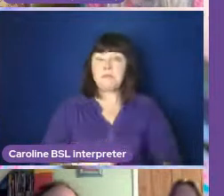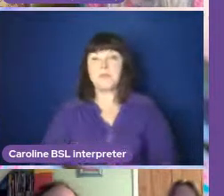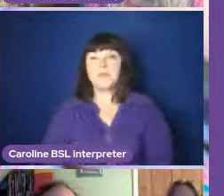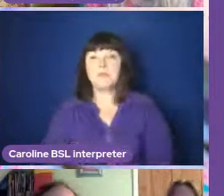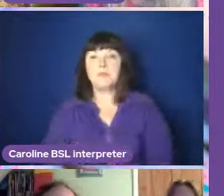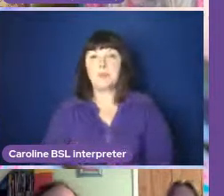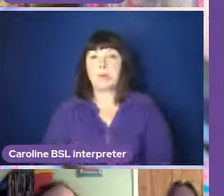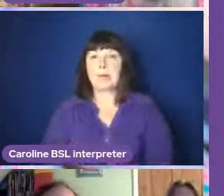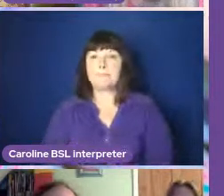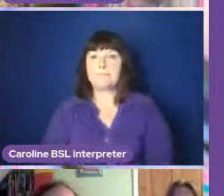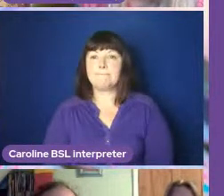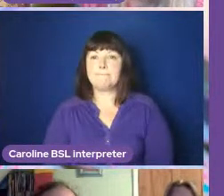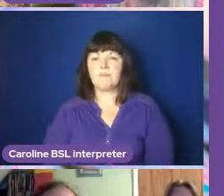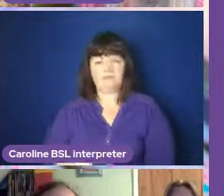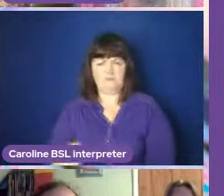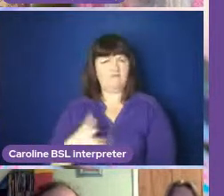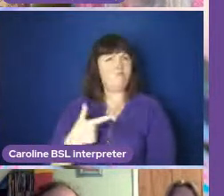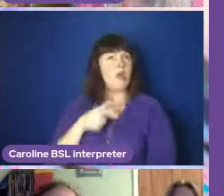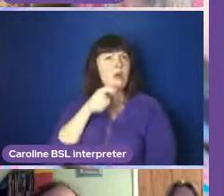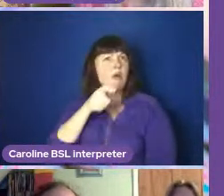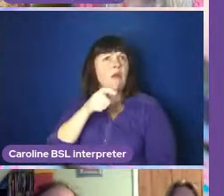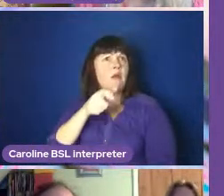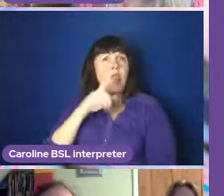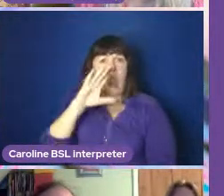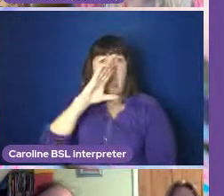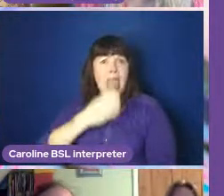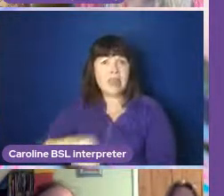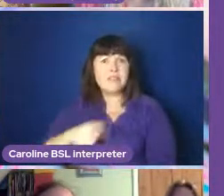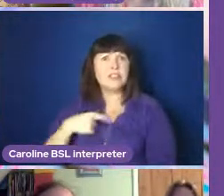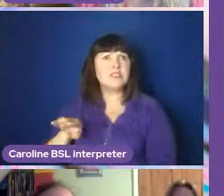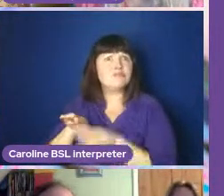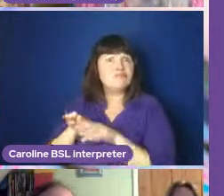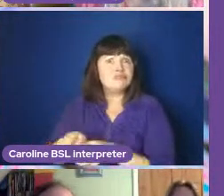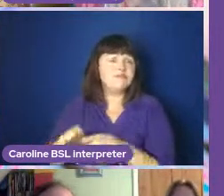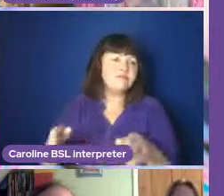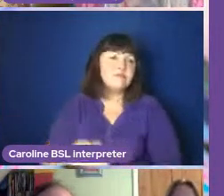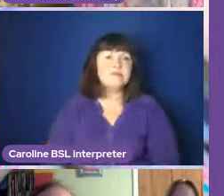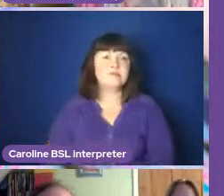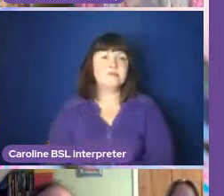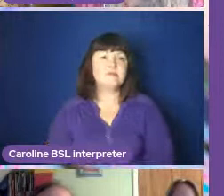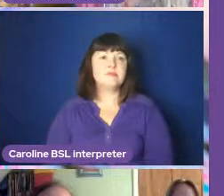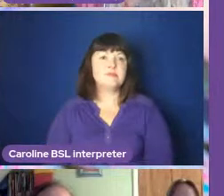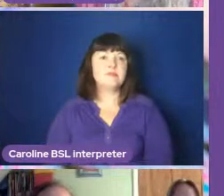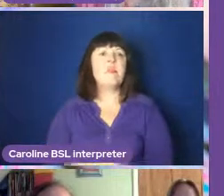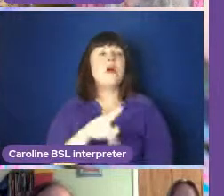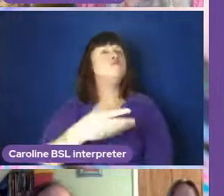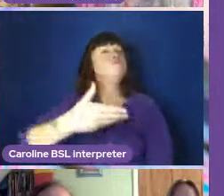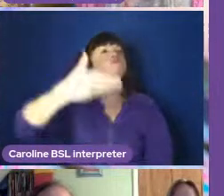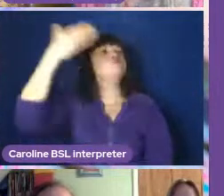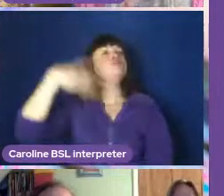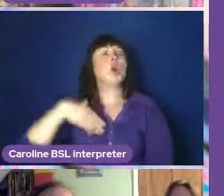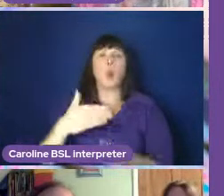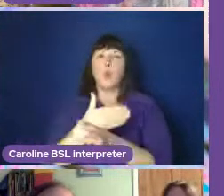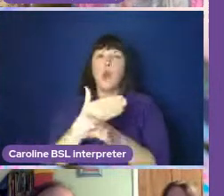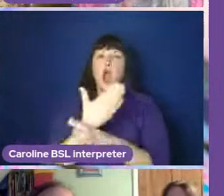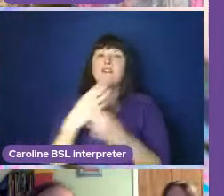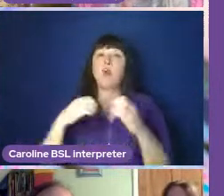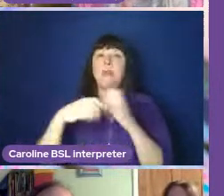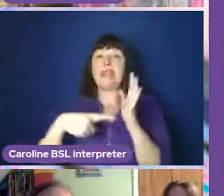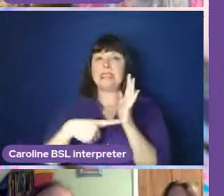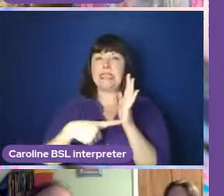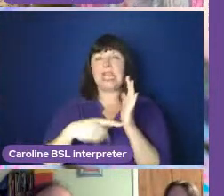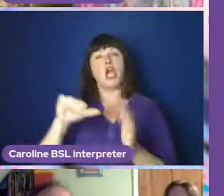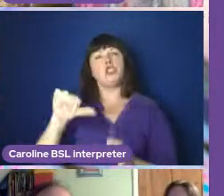Do we have classic Herbie lines? I don't think we do we? I used to work for BT, so I should be able to do a joke